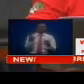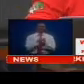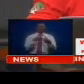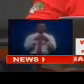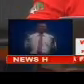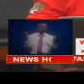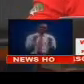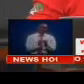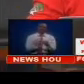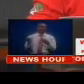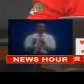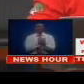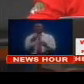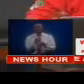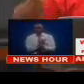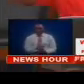ka.